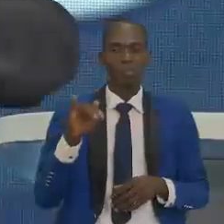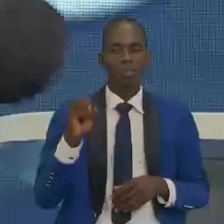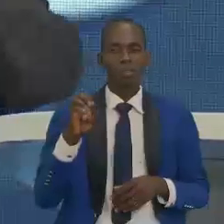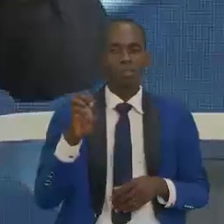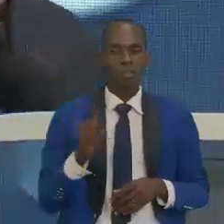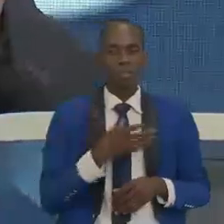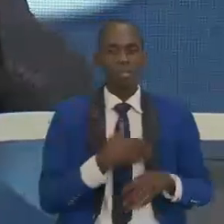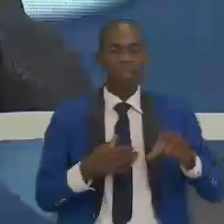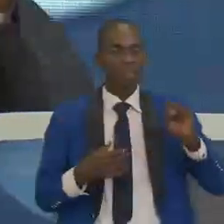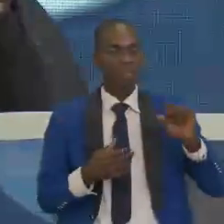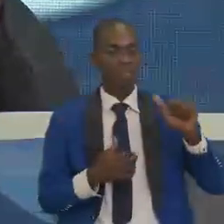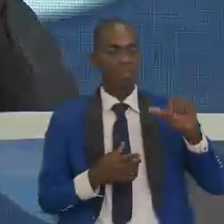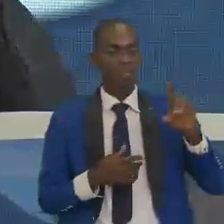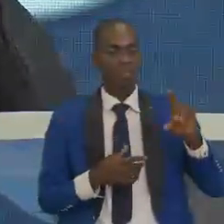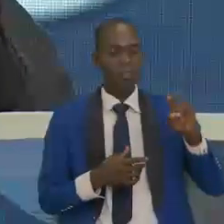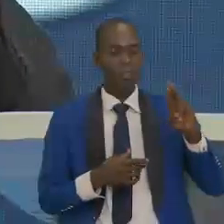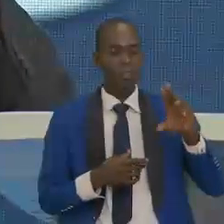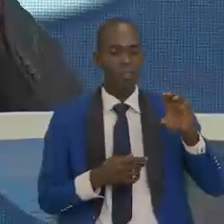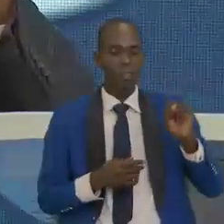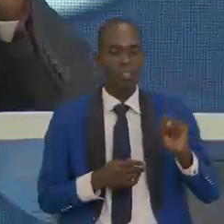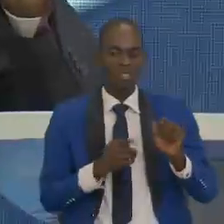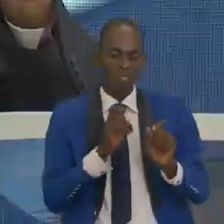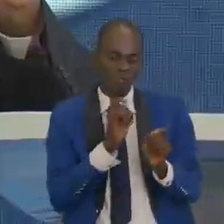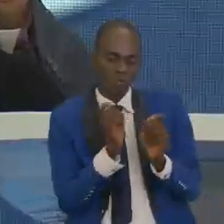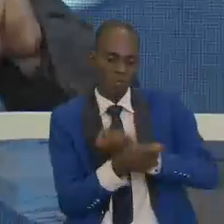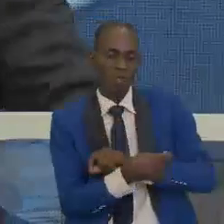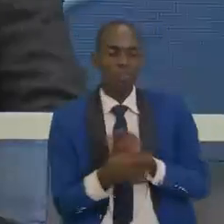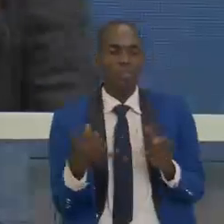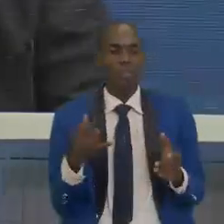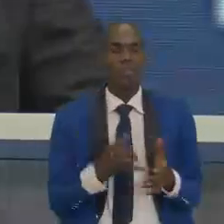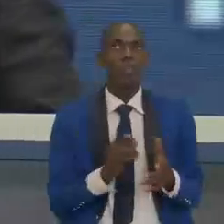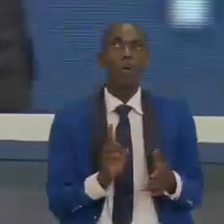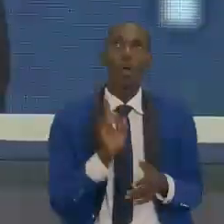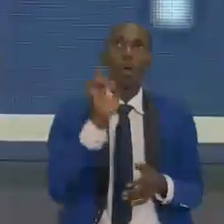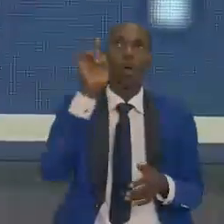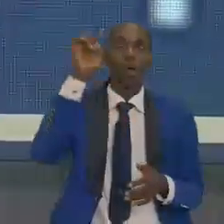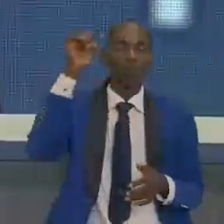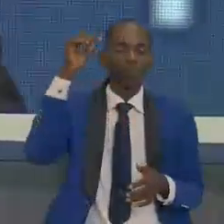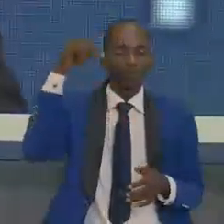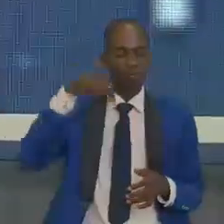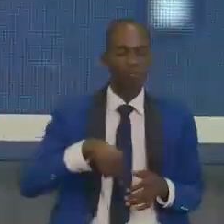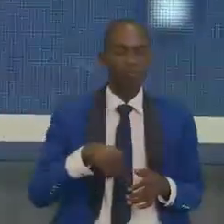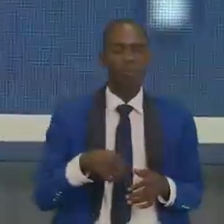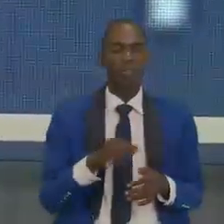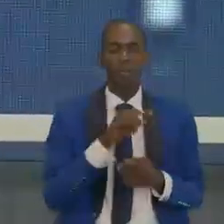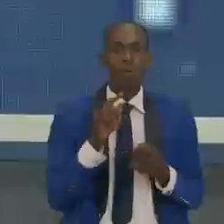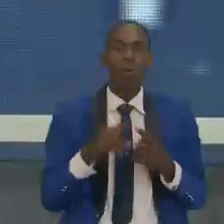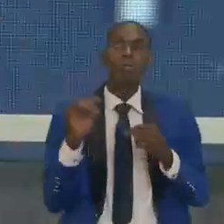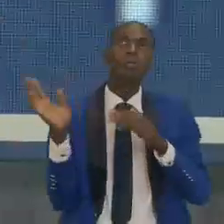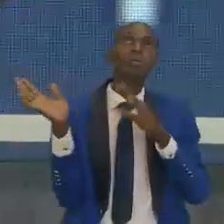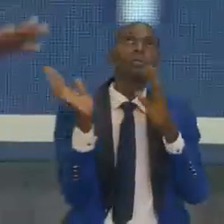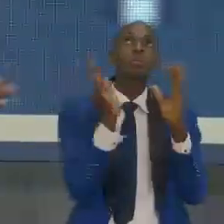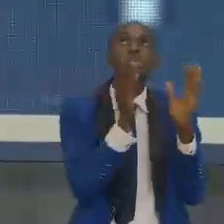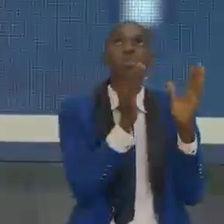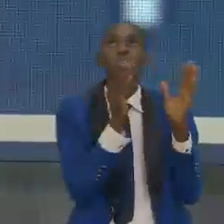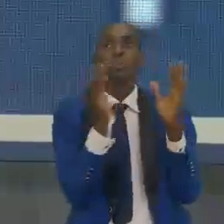they turned it upside down. When the wind is blowing and it will blow